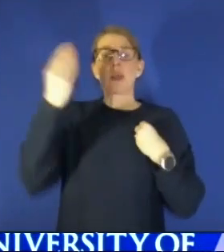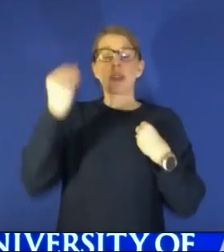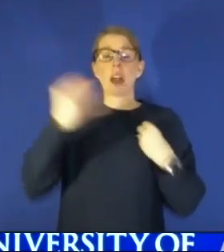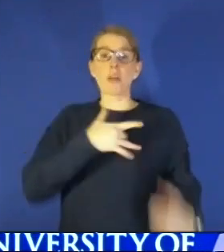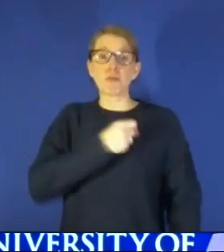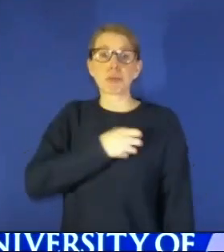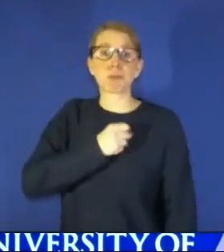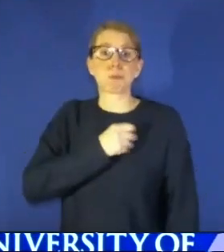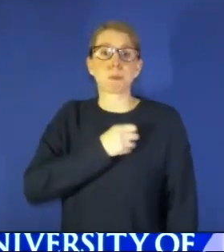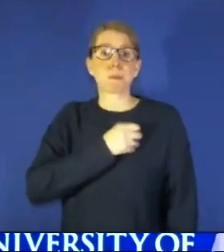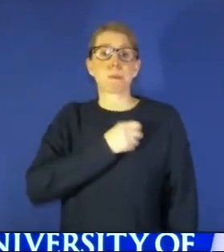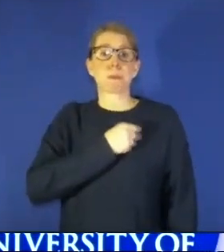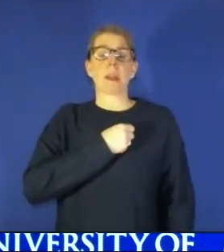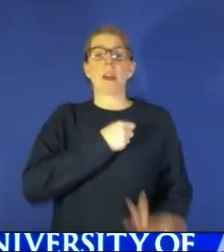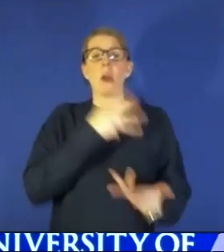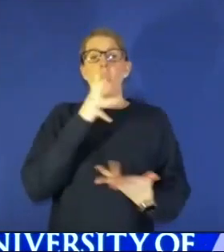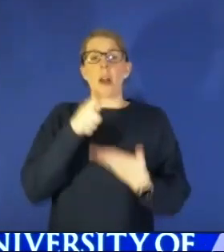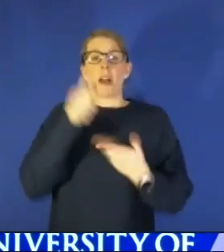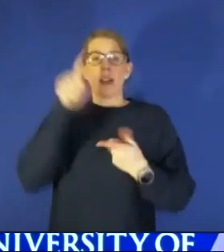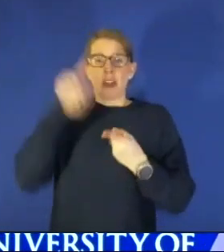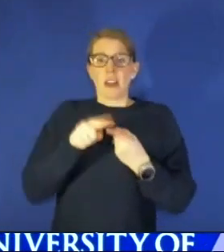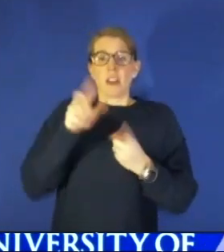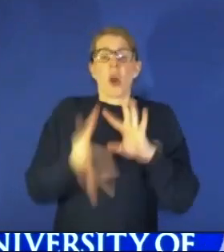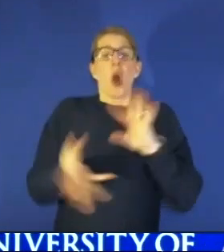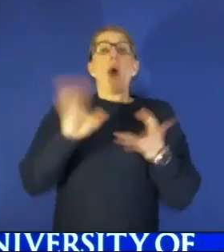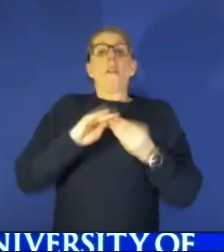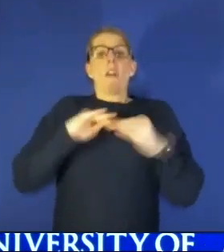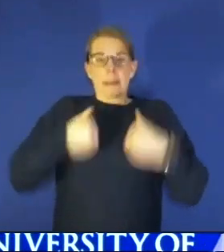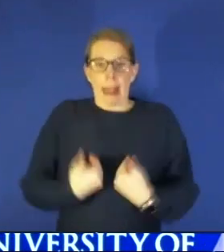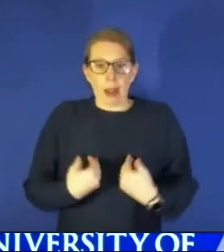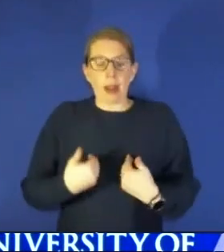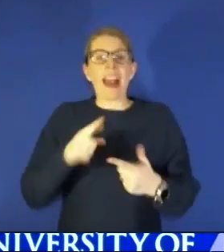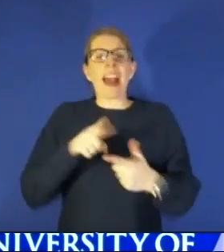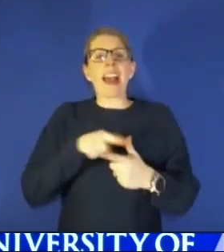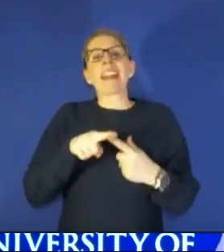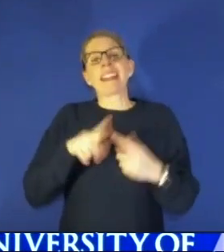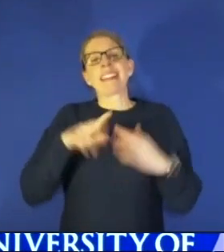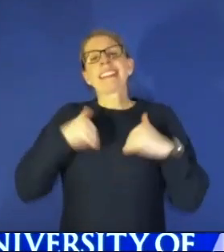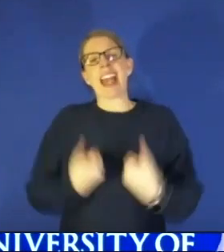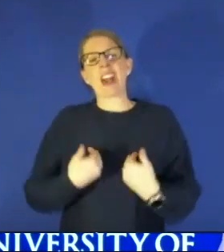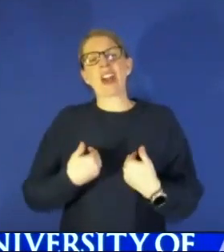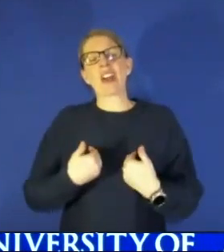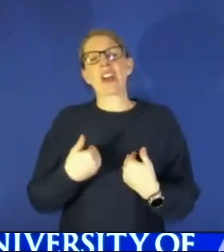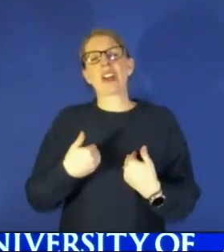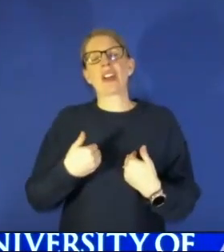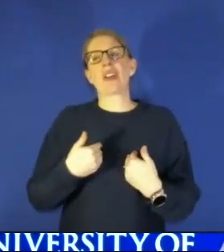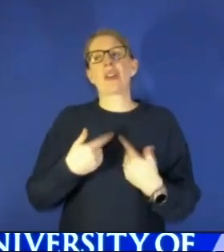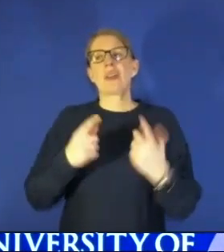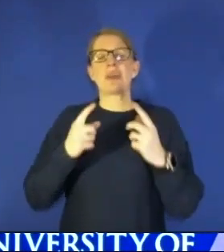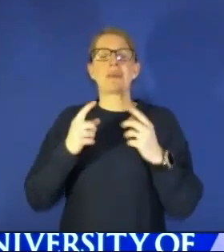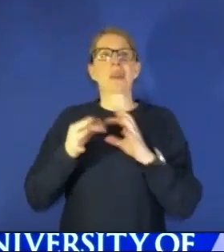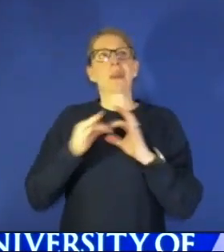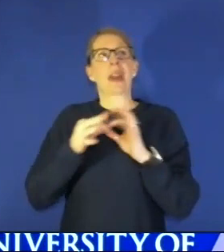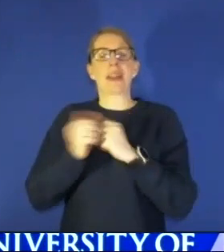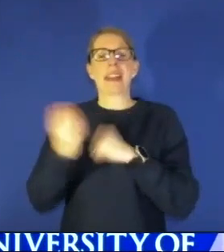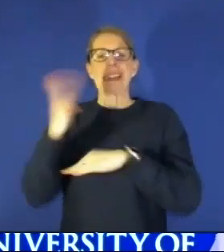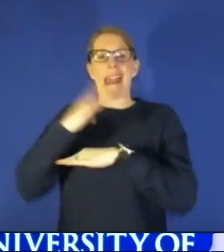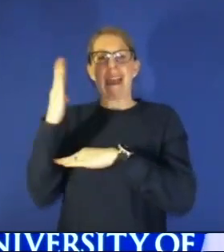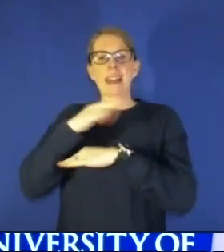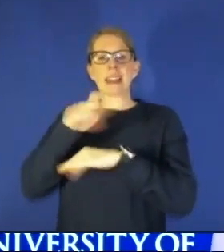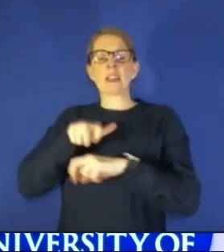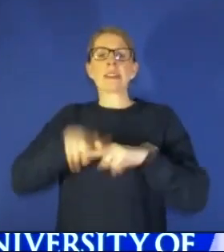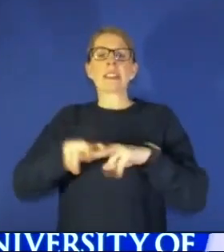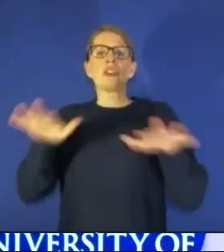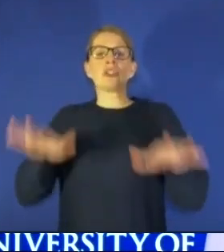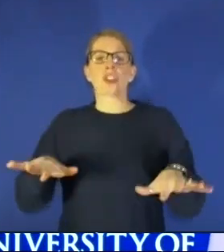that will decrease your overall general tiredness. And then there's the tiredness we talk about maybe during the day where you need a power nap or just to chill and relax for a little bit.